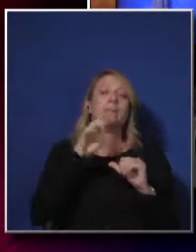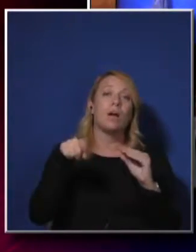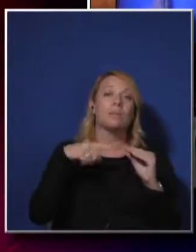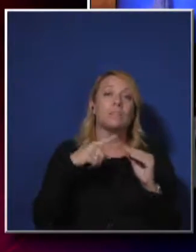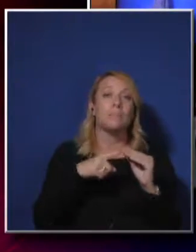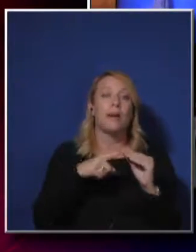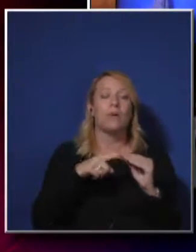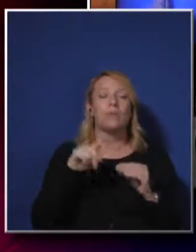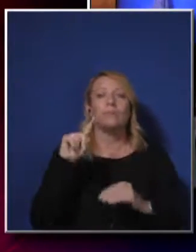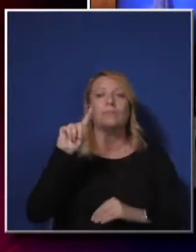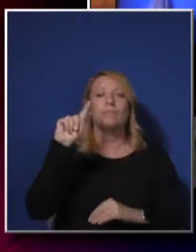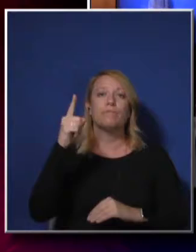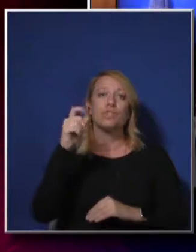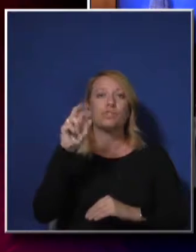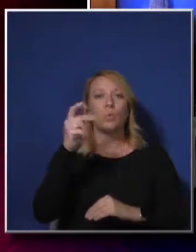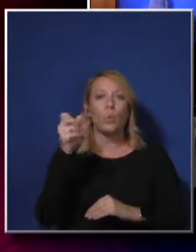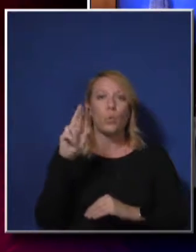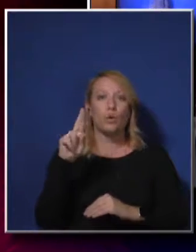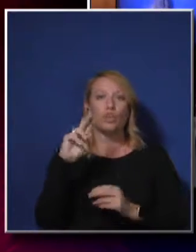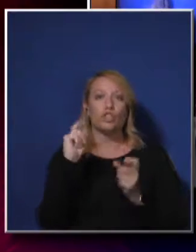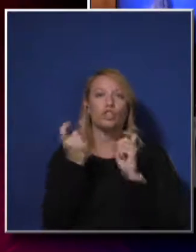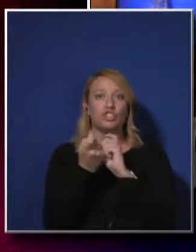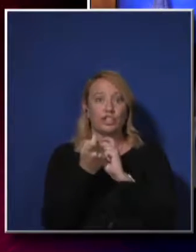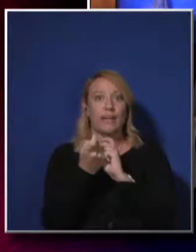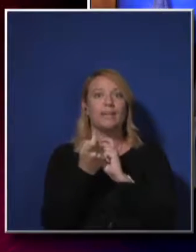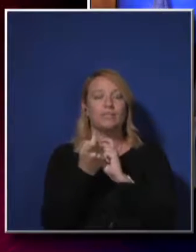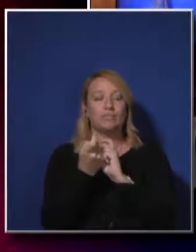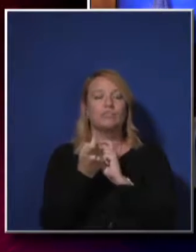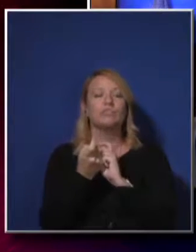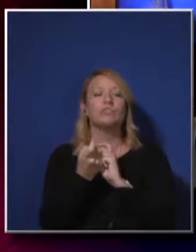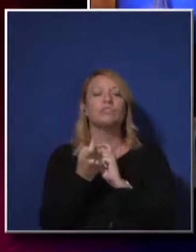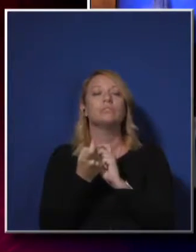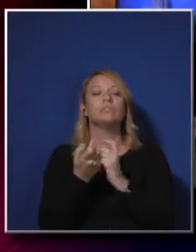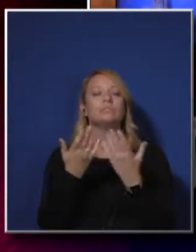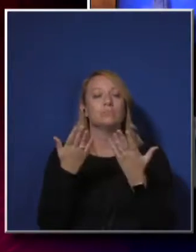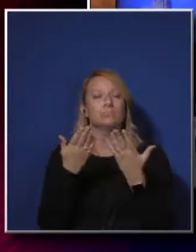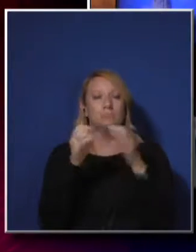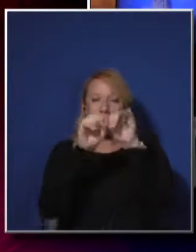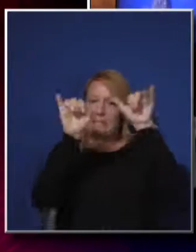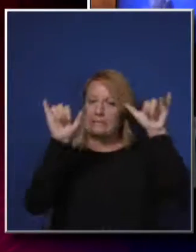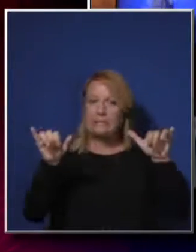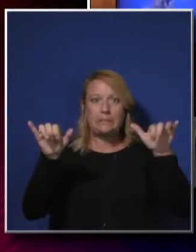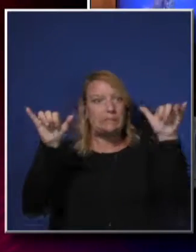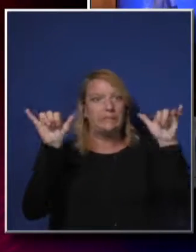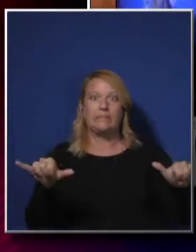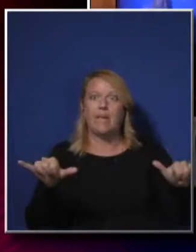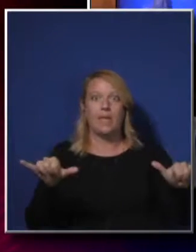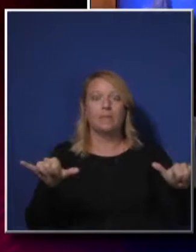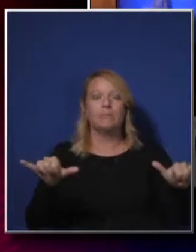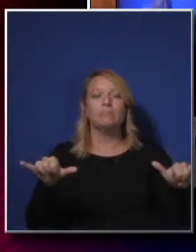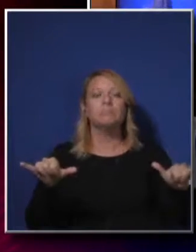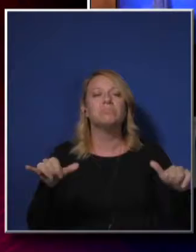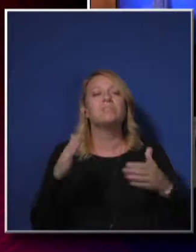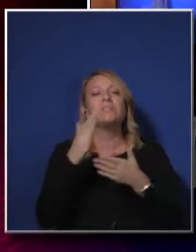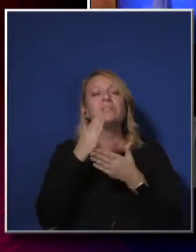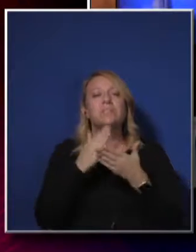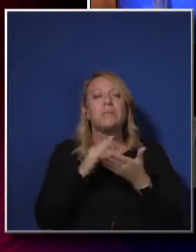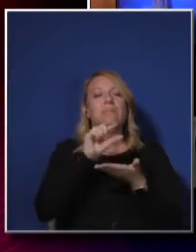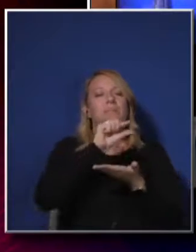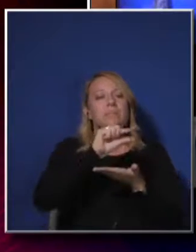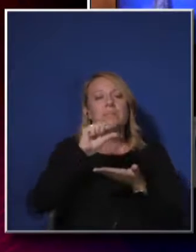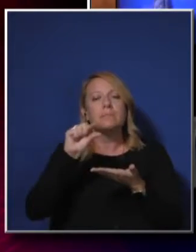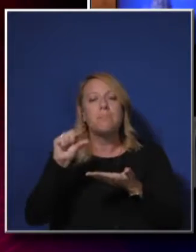order change. That first order change is you keep the systems intact, but you just make